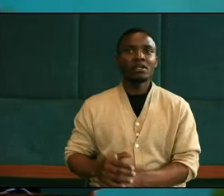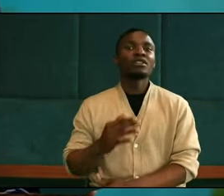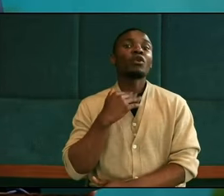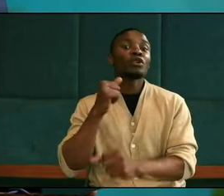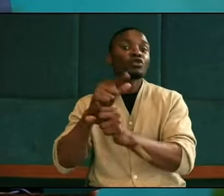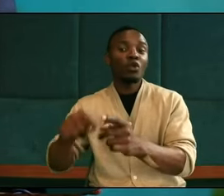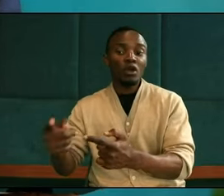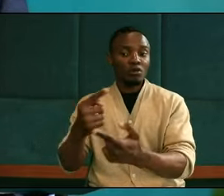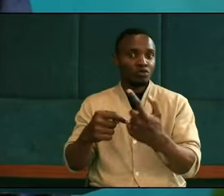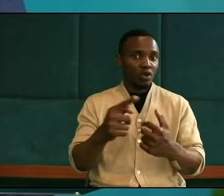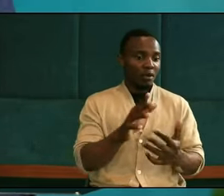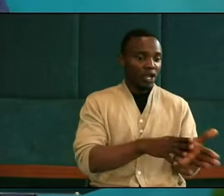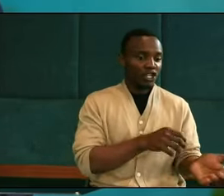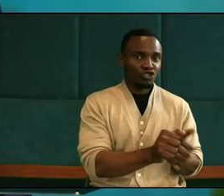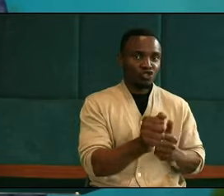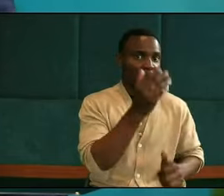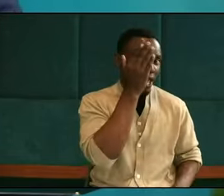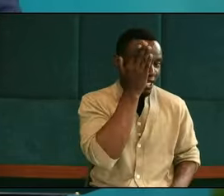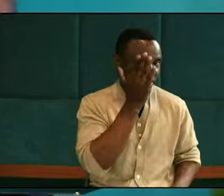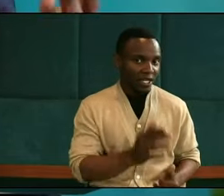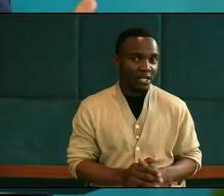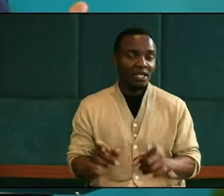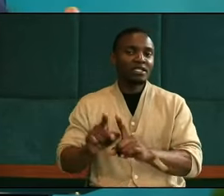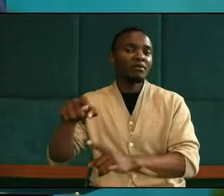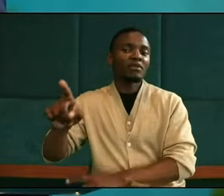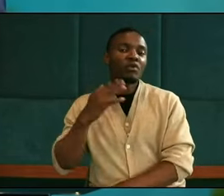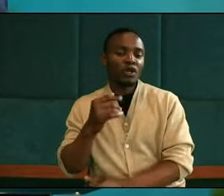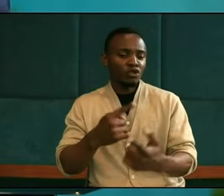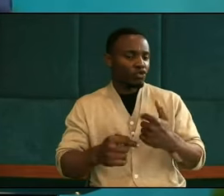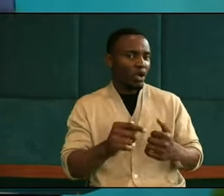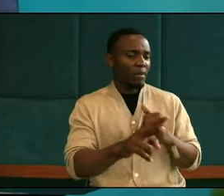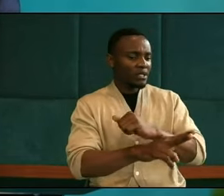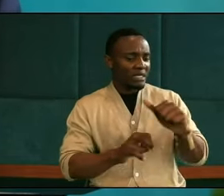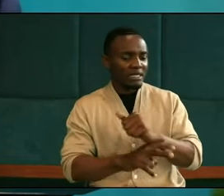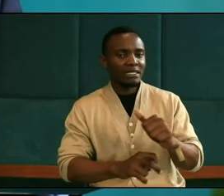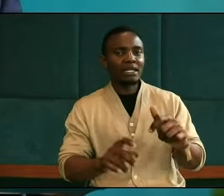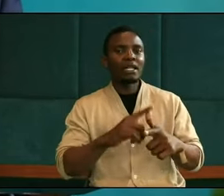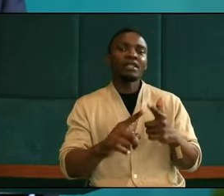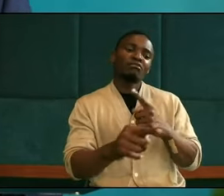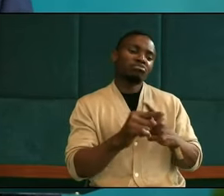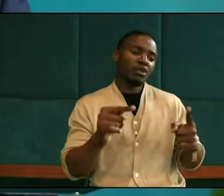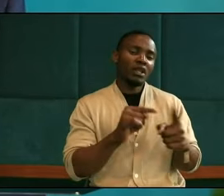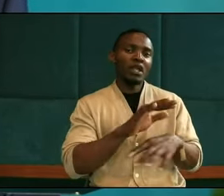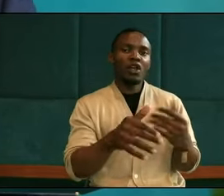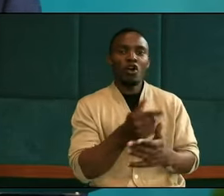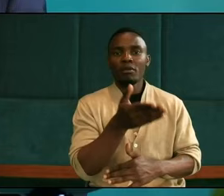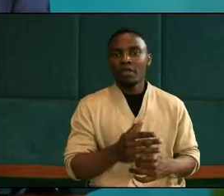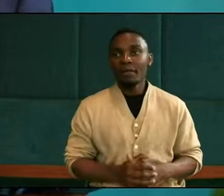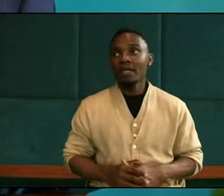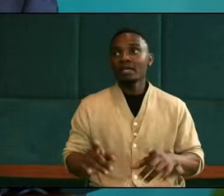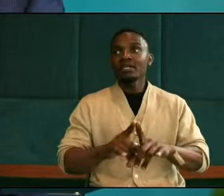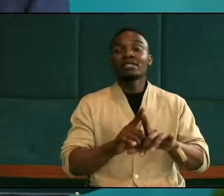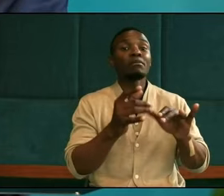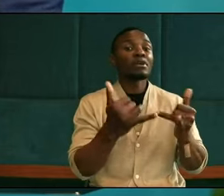the Israelites. They want to go and rout them and annihilate them completely. They want to tear them down. And now,